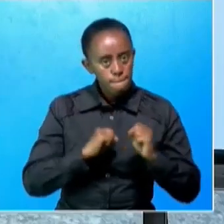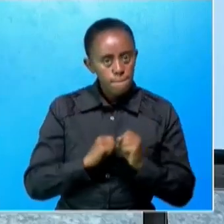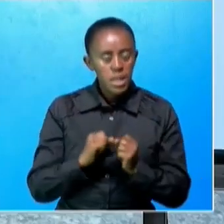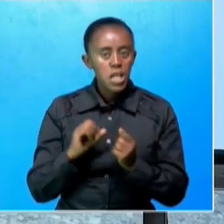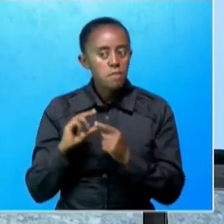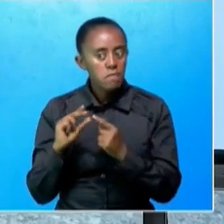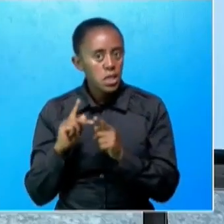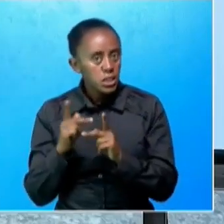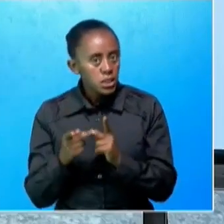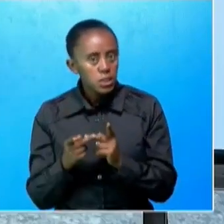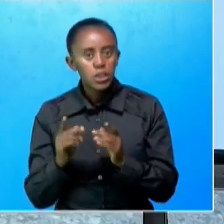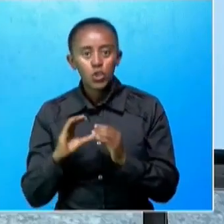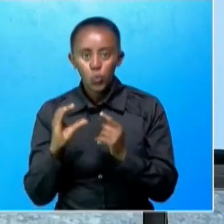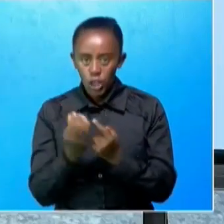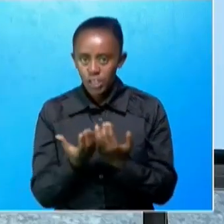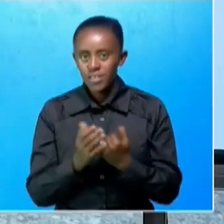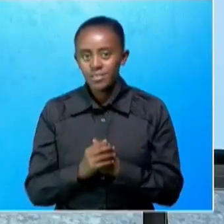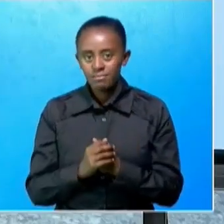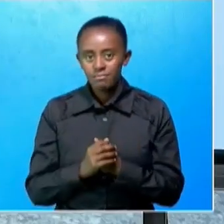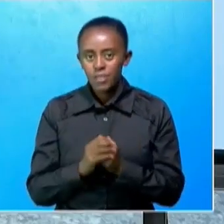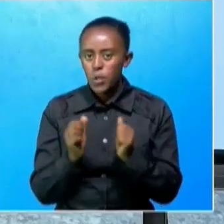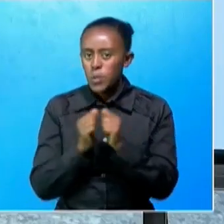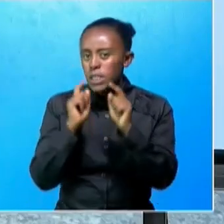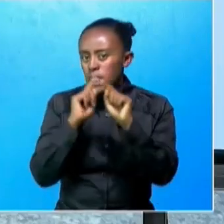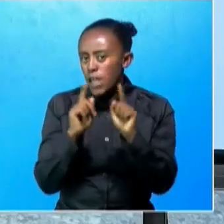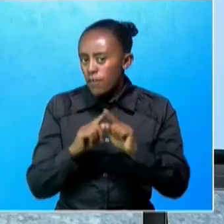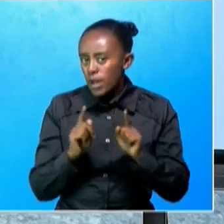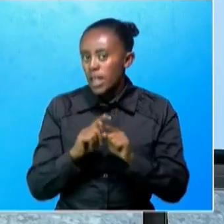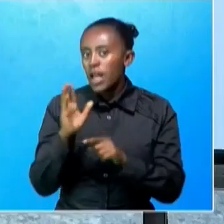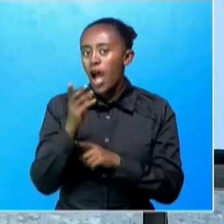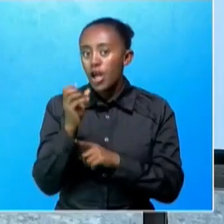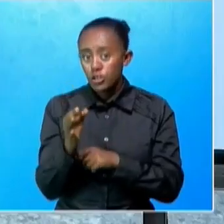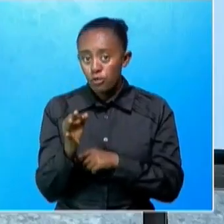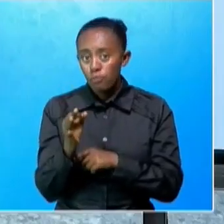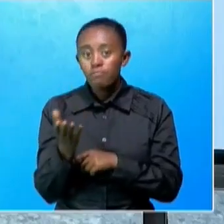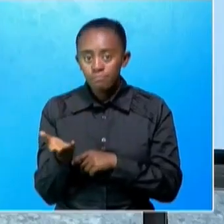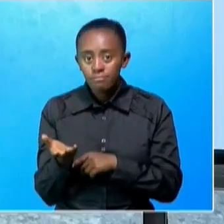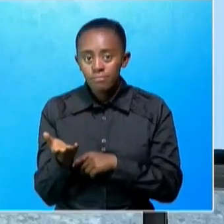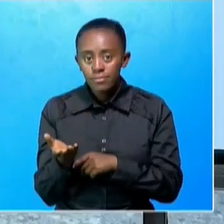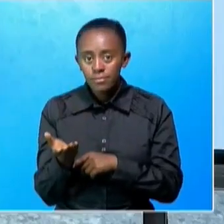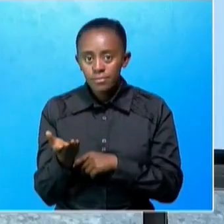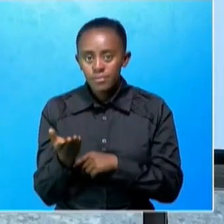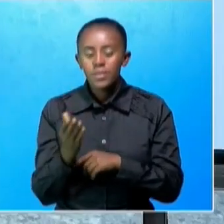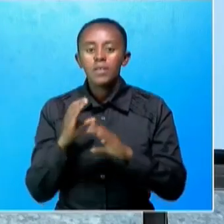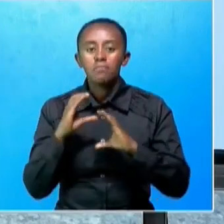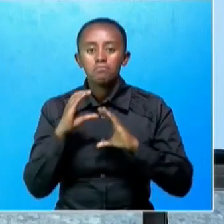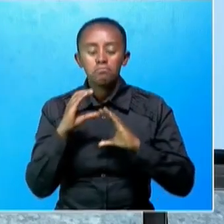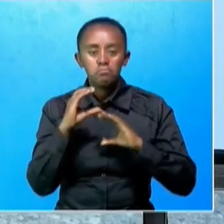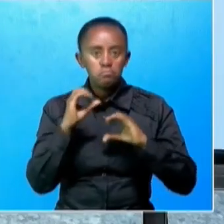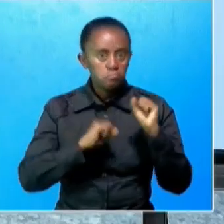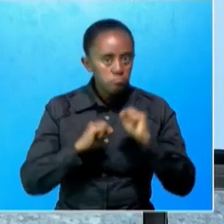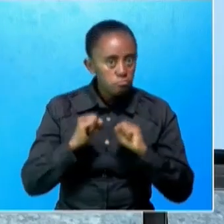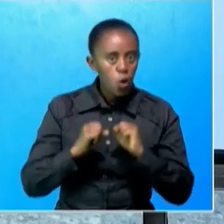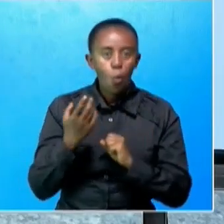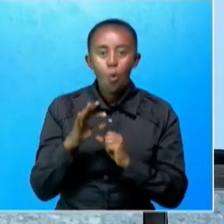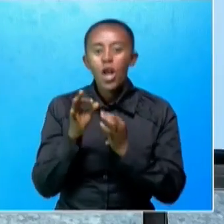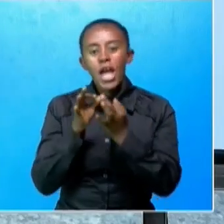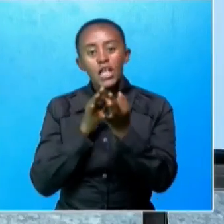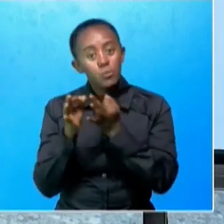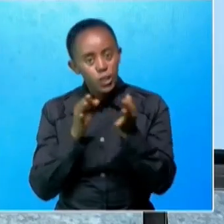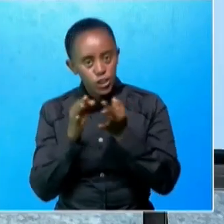events, situations with different kinds of what? Comparative words or expressions.